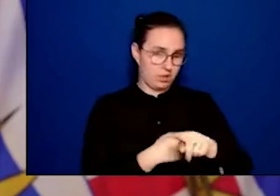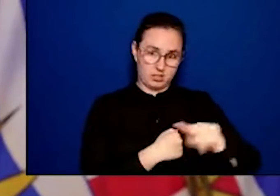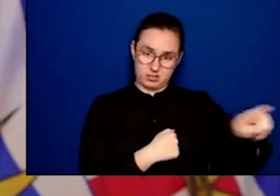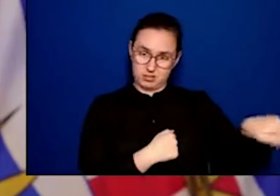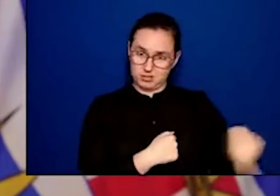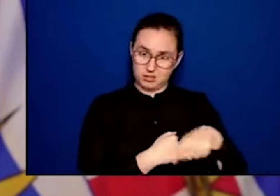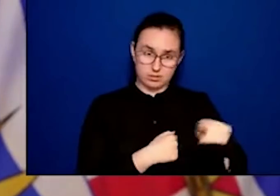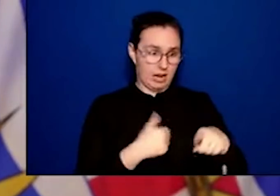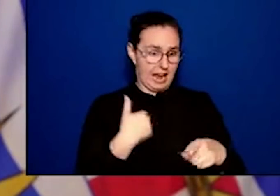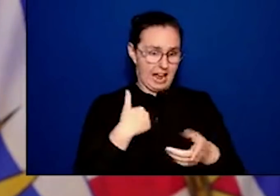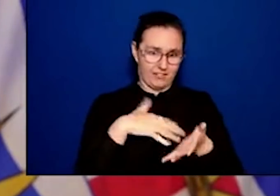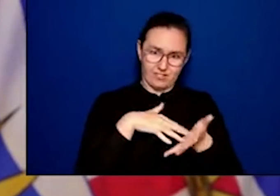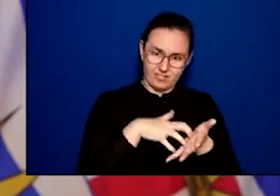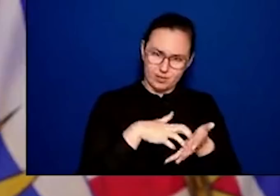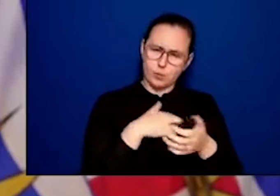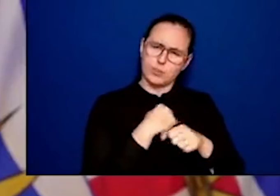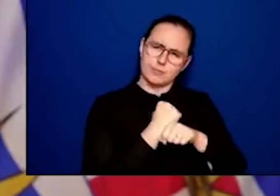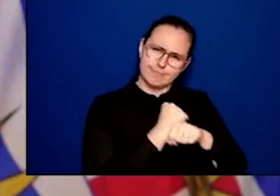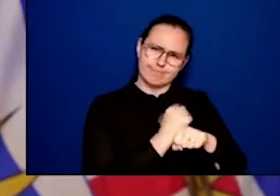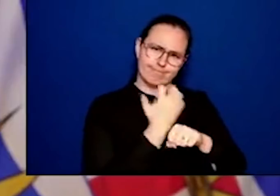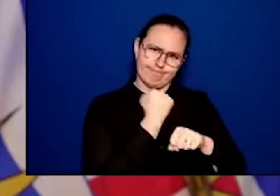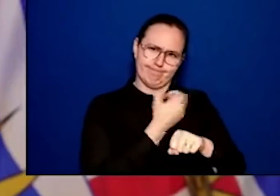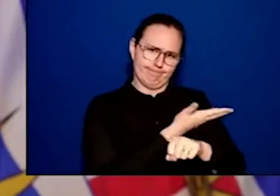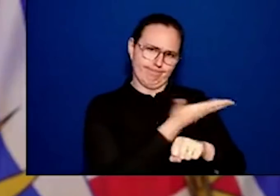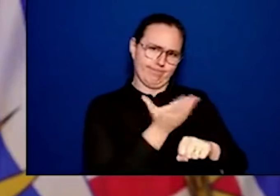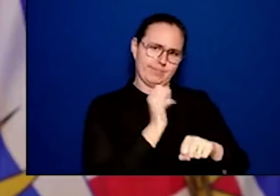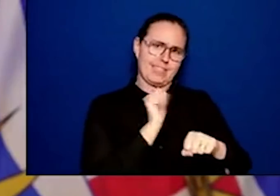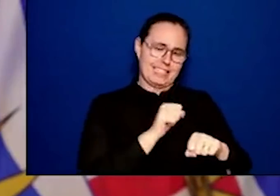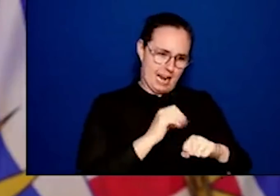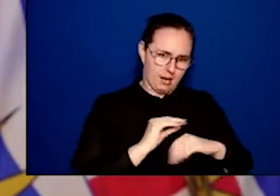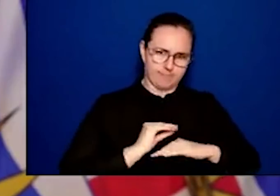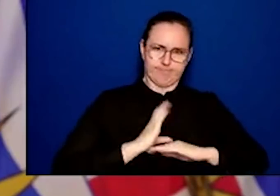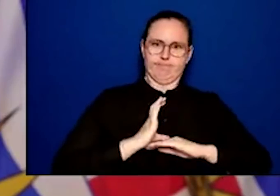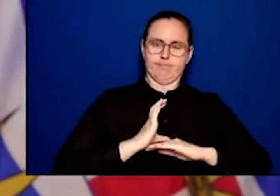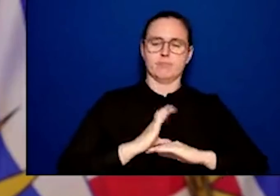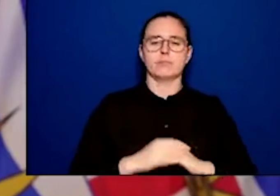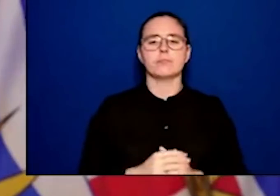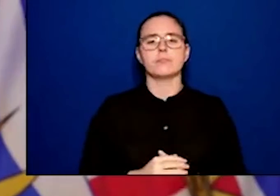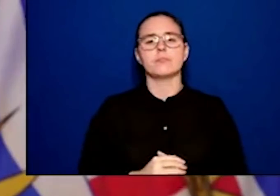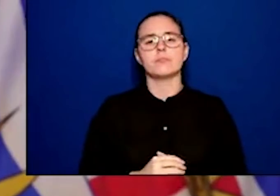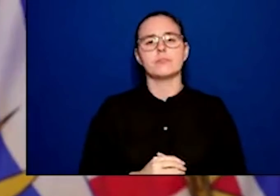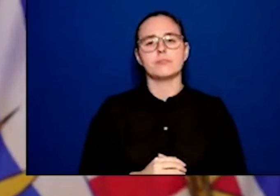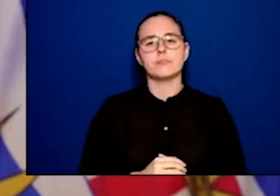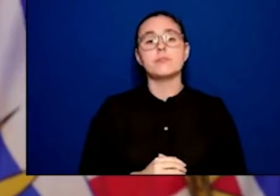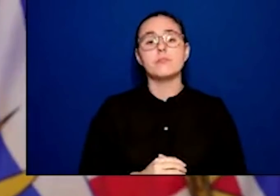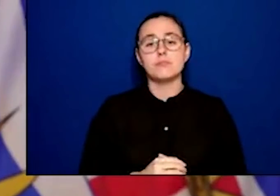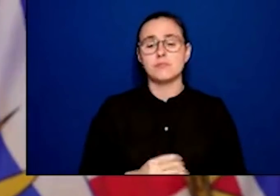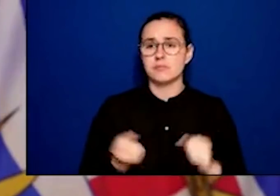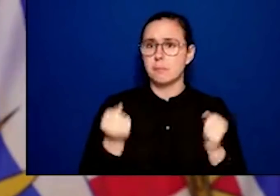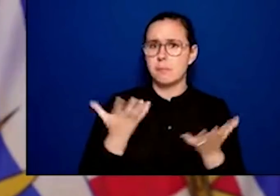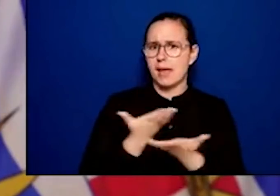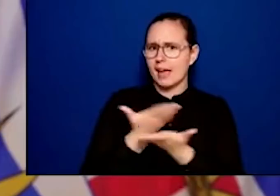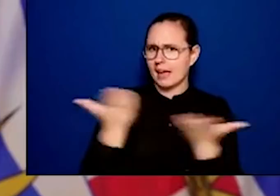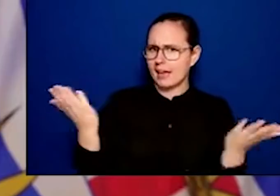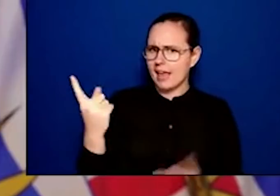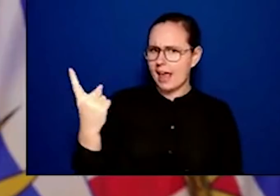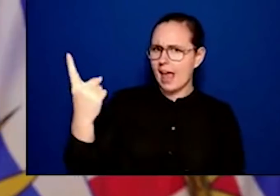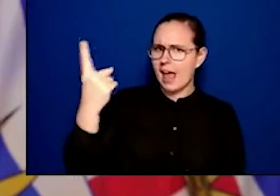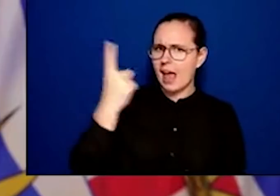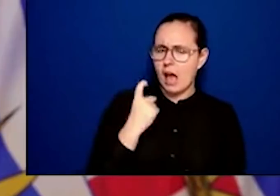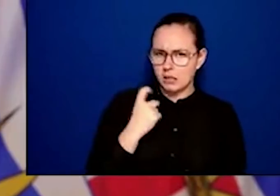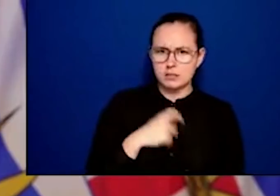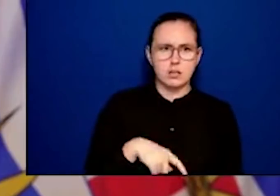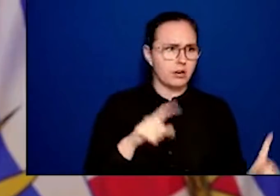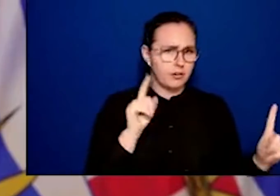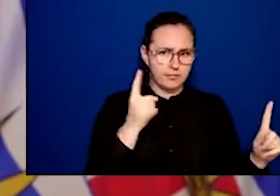I know that many people have been asking about third doses for people who are fully vaccinated, yet their vaccines or the